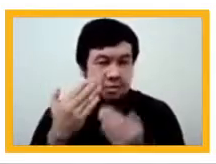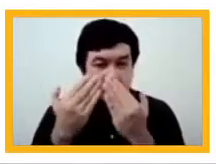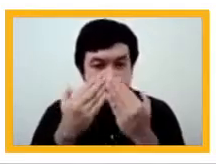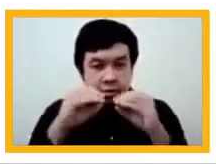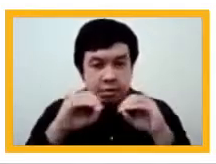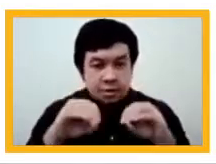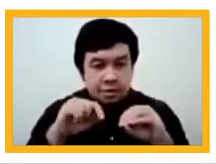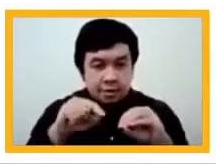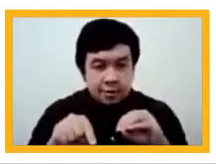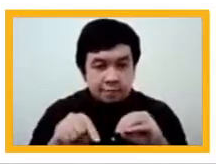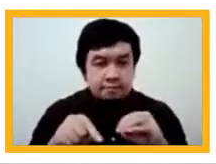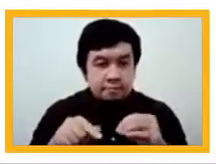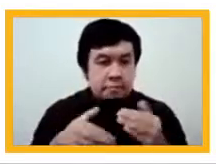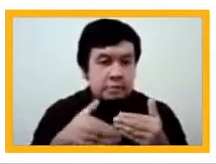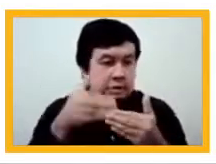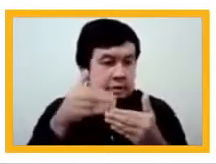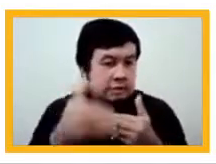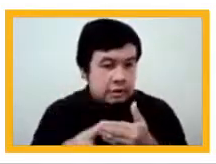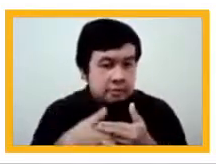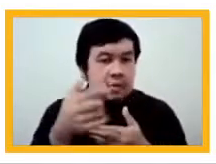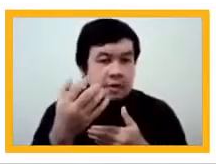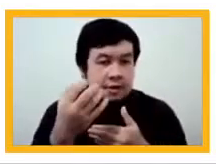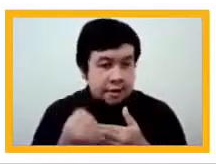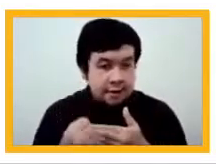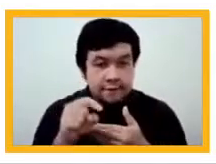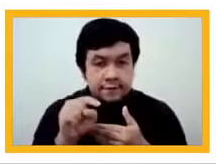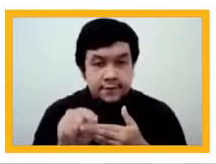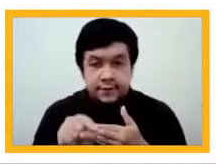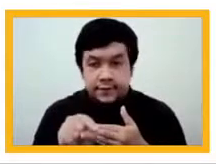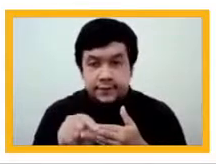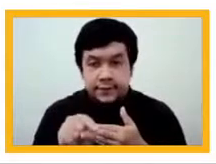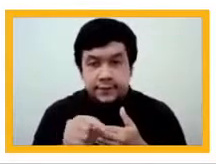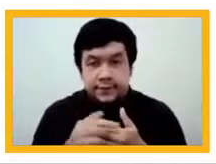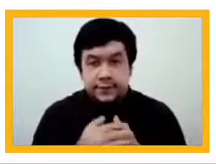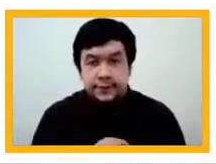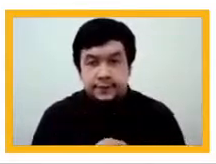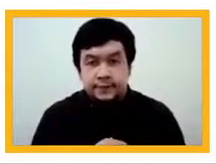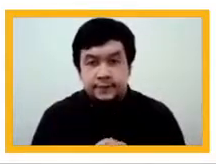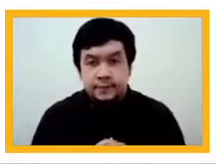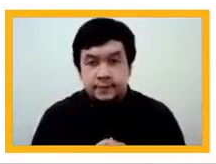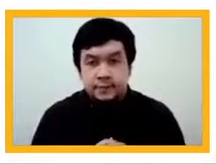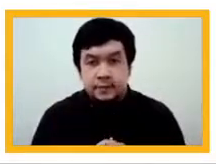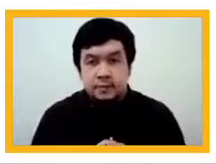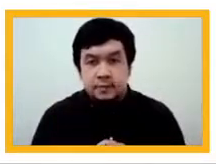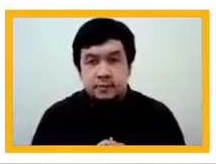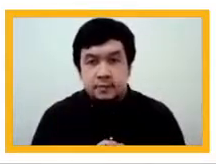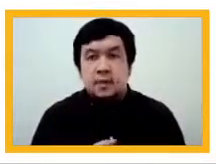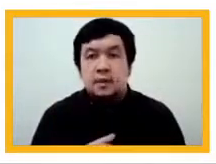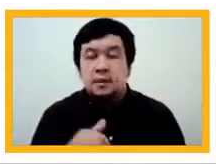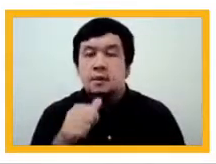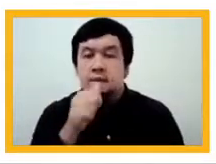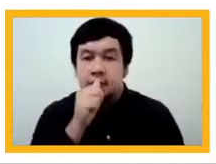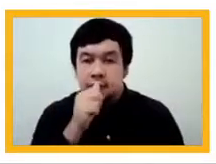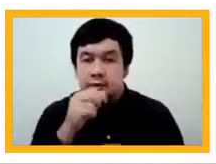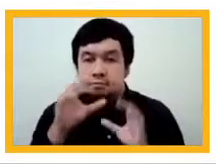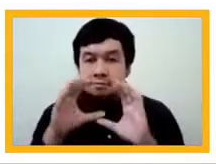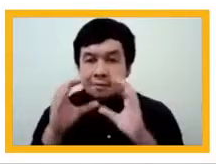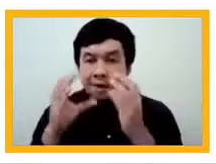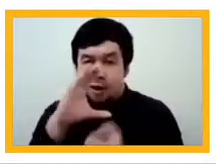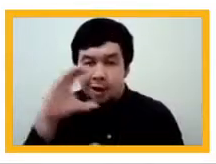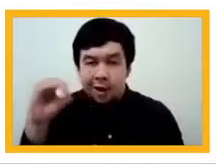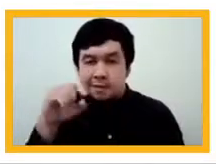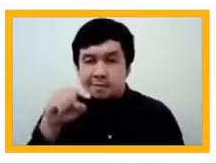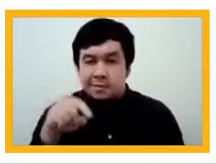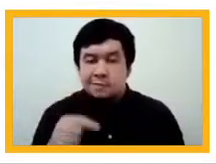the points that private sector really wants to see more complex skills, higher